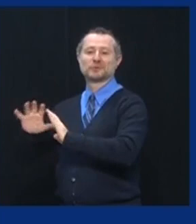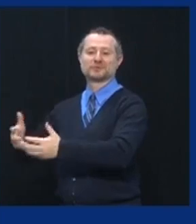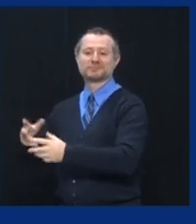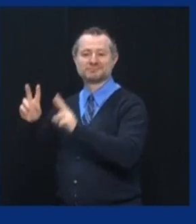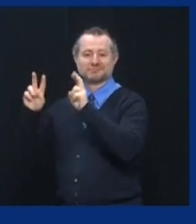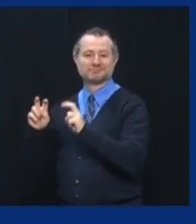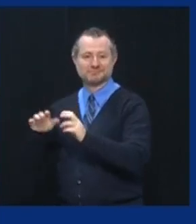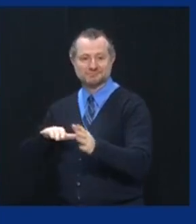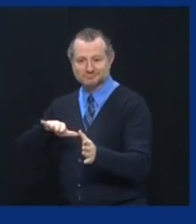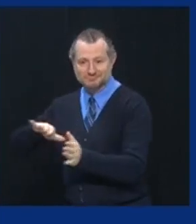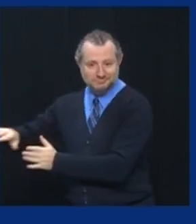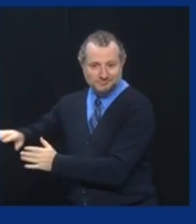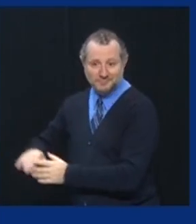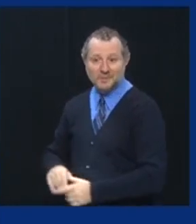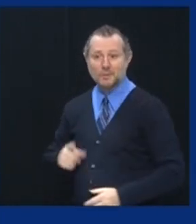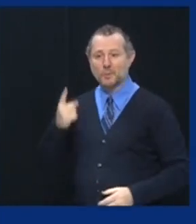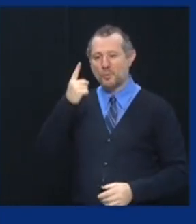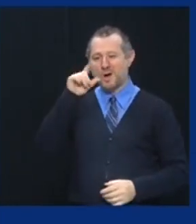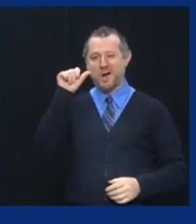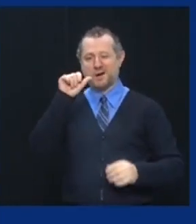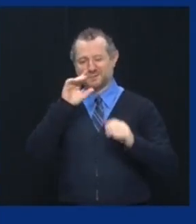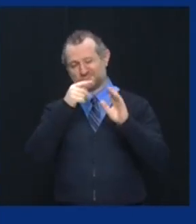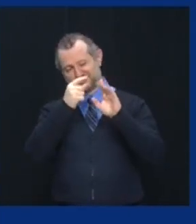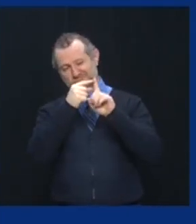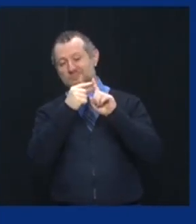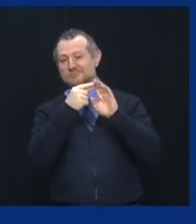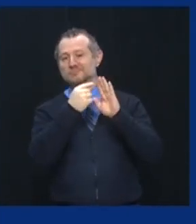before you finish 1A and you move to 1B.